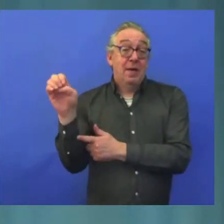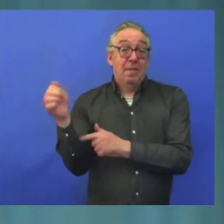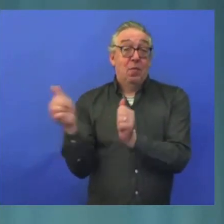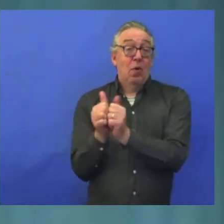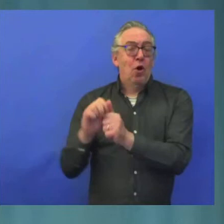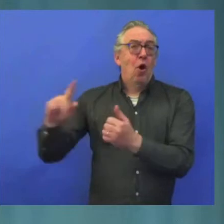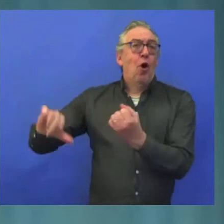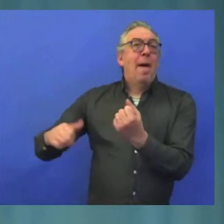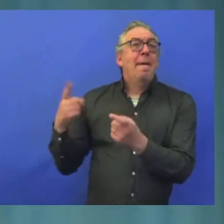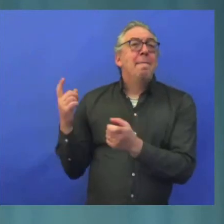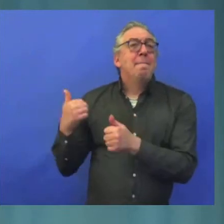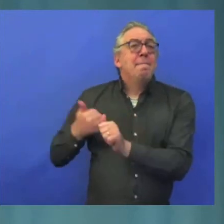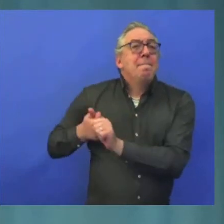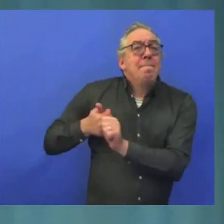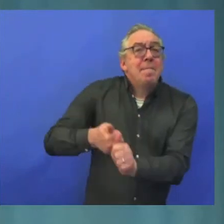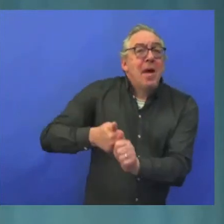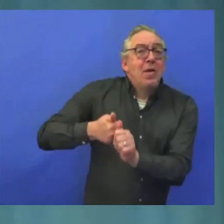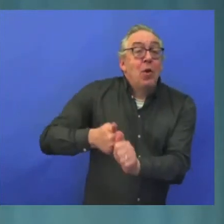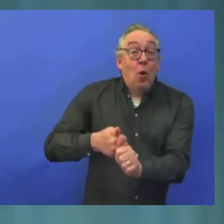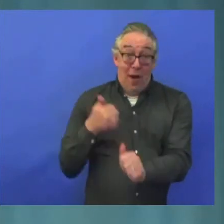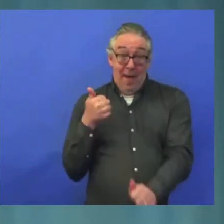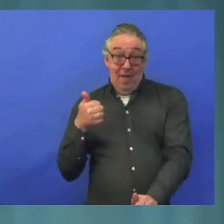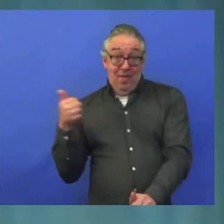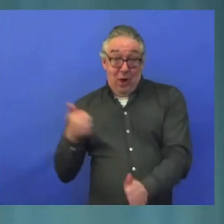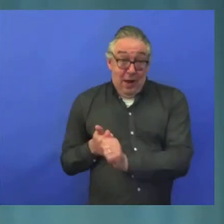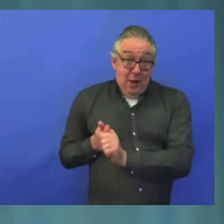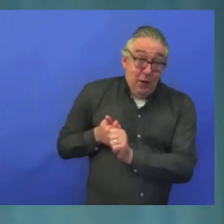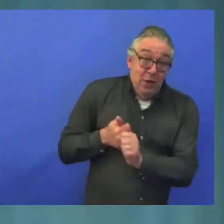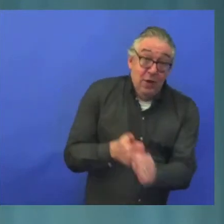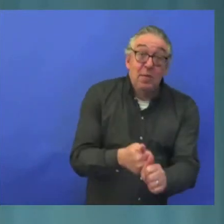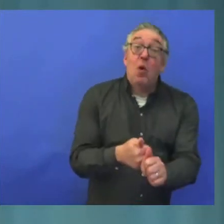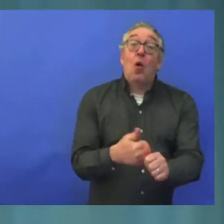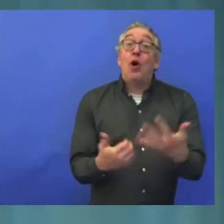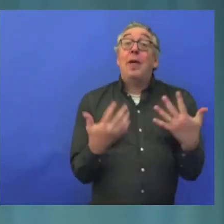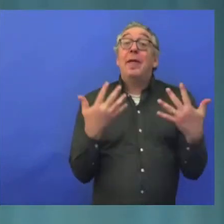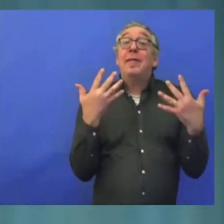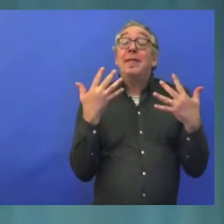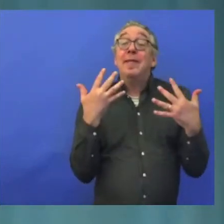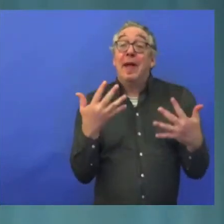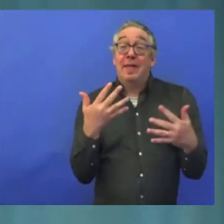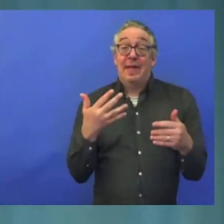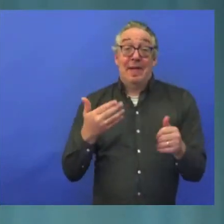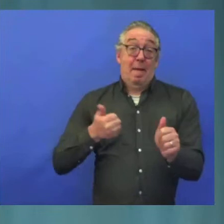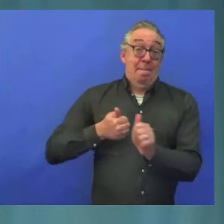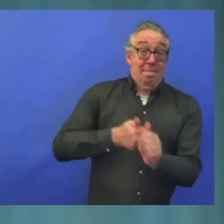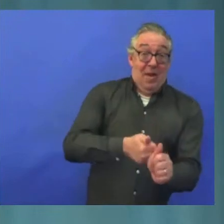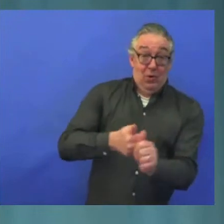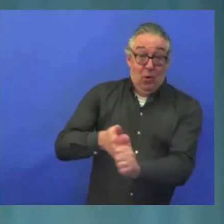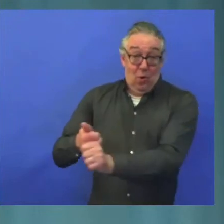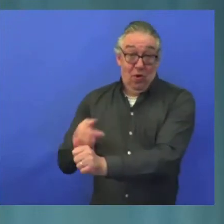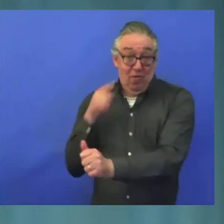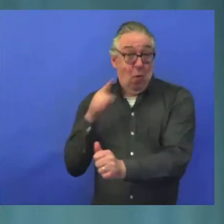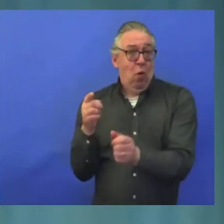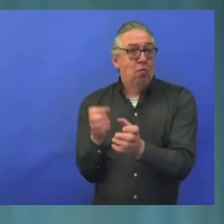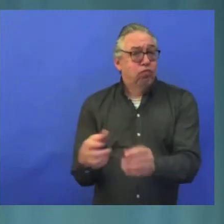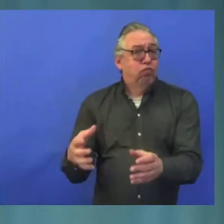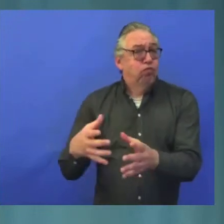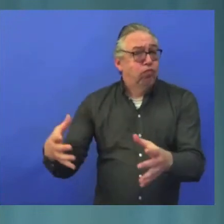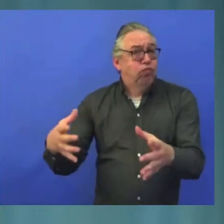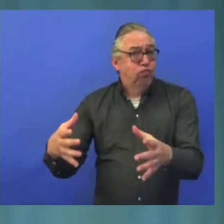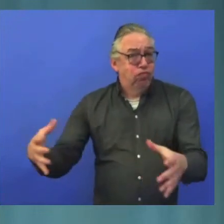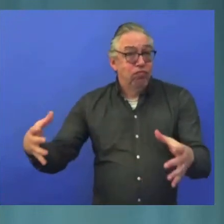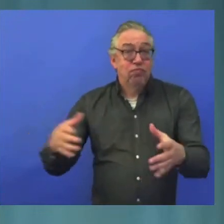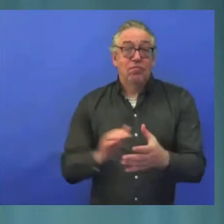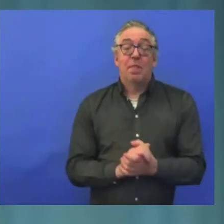10 fellows for expansion. And in addition, we have developed more really